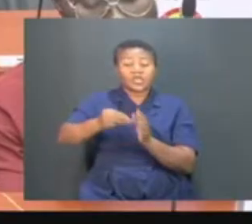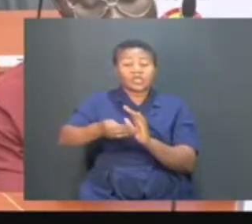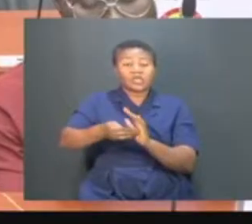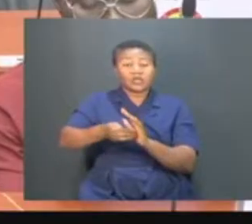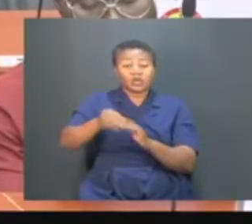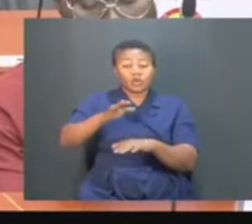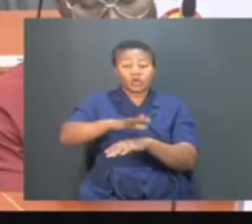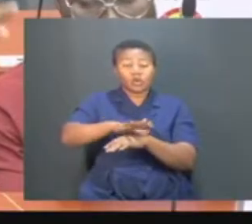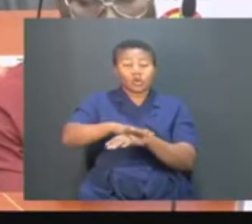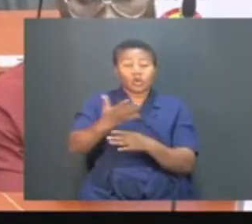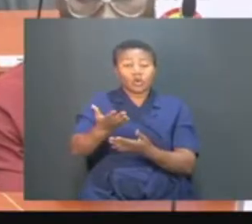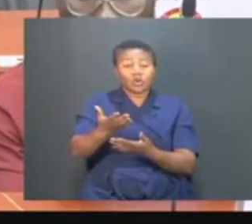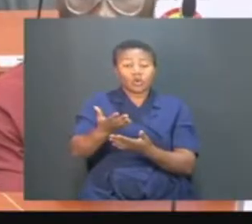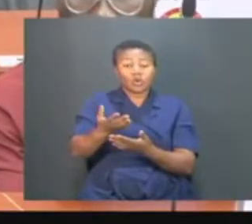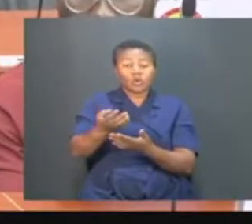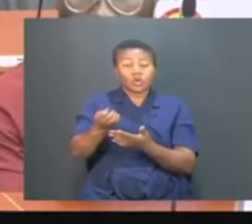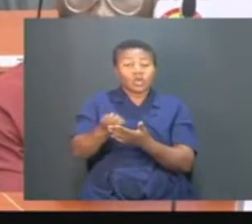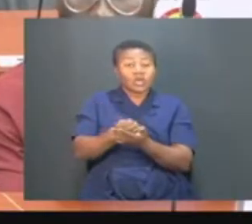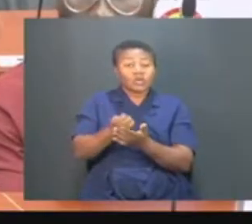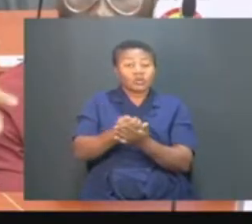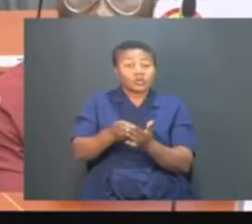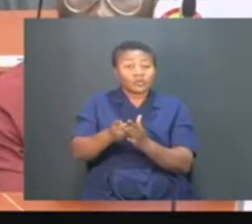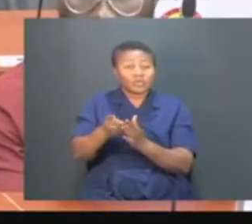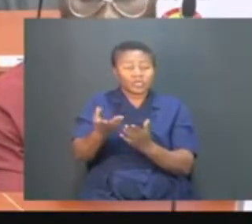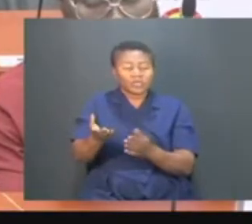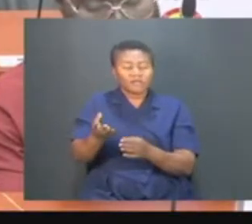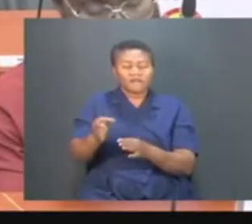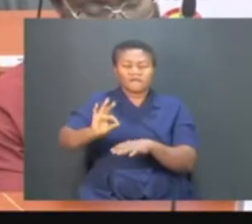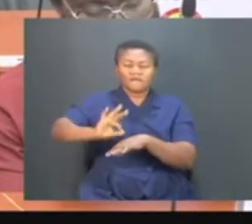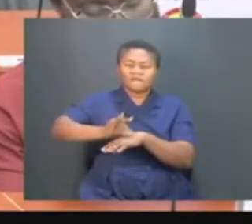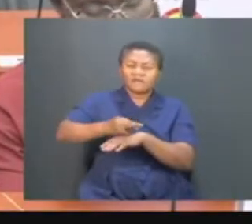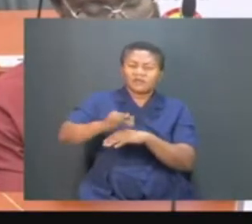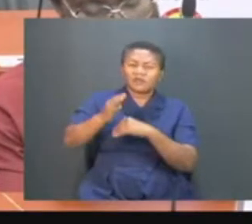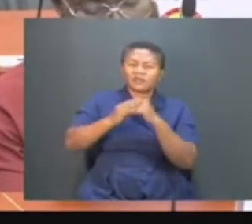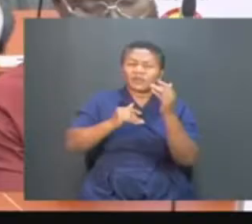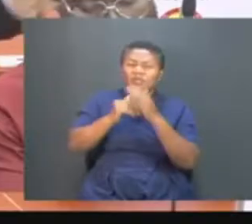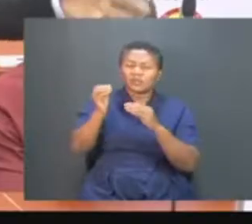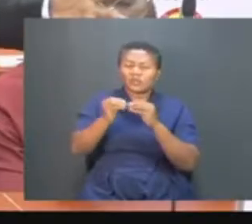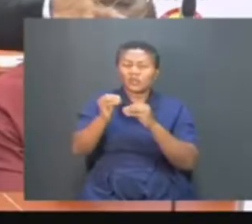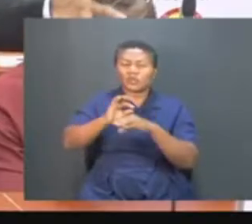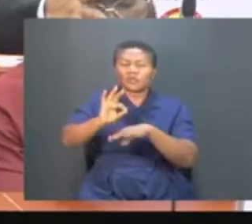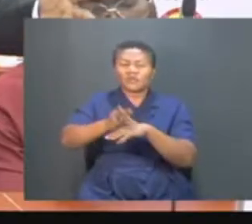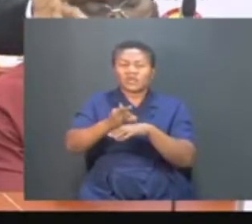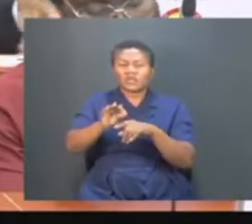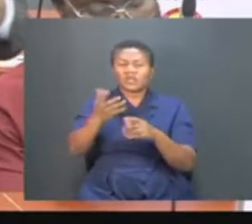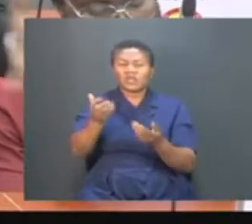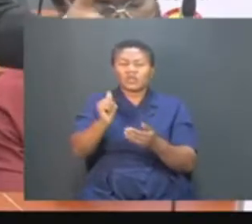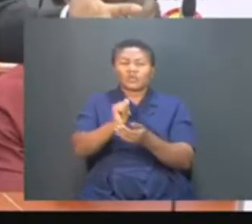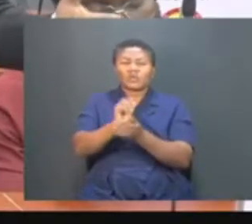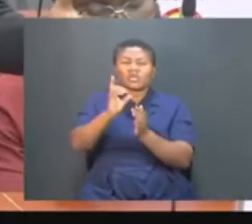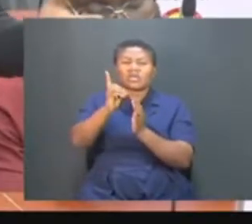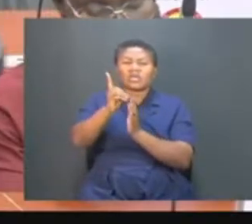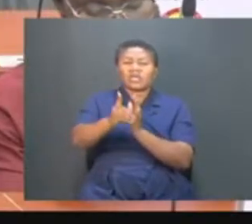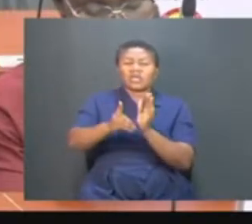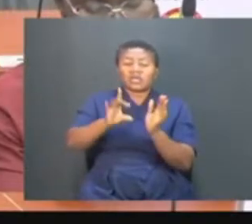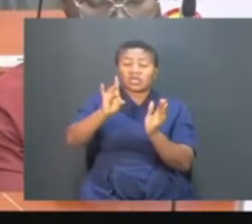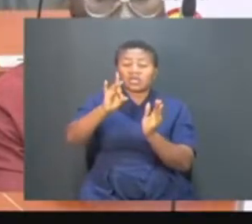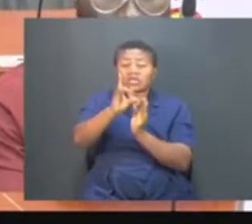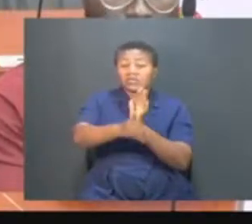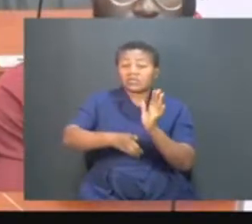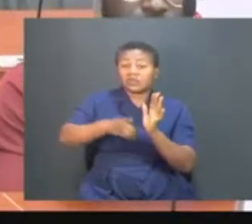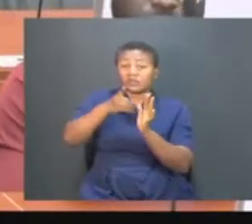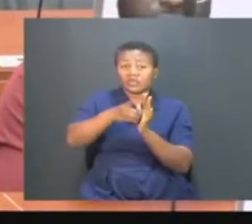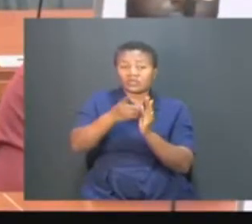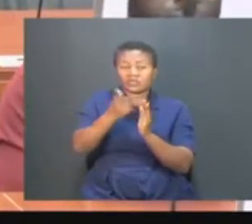factories, manufacturing factories that will employ thousands of Ghanaians, run 8-hour shift 3 times a day or 3